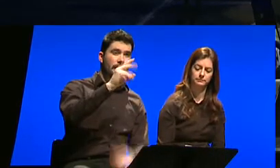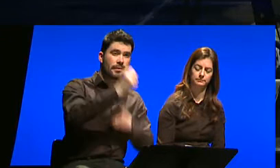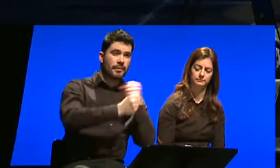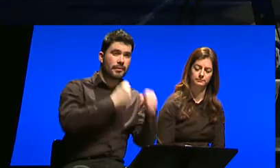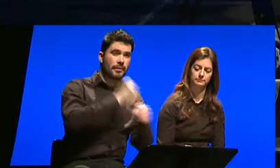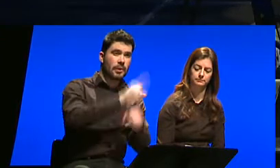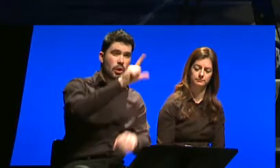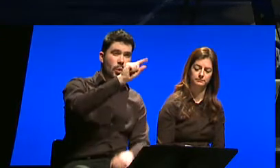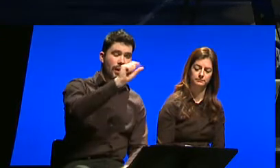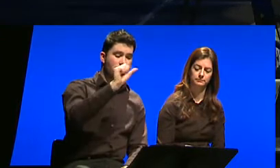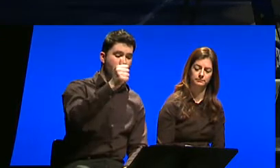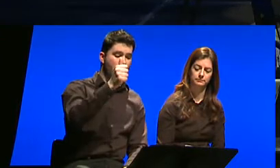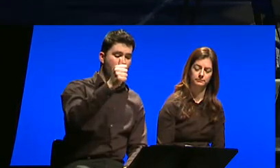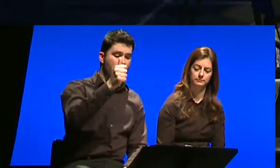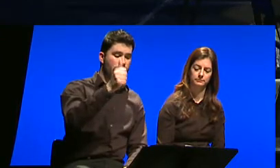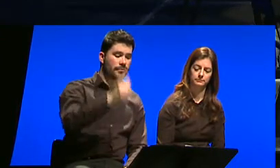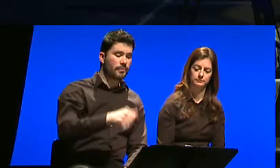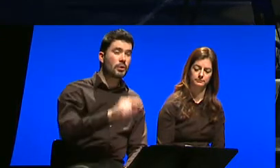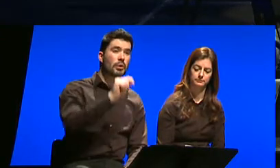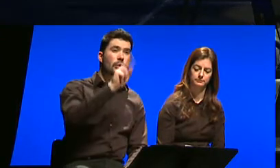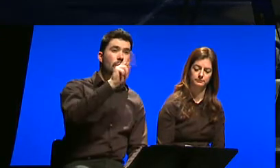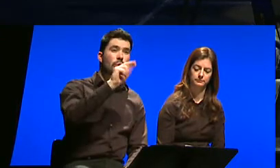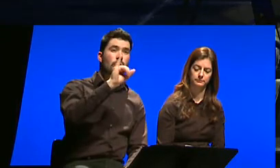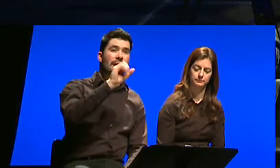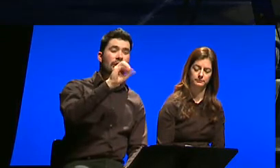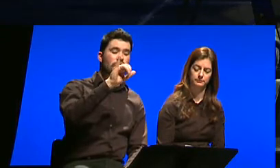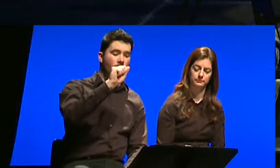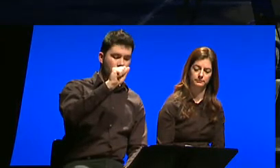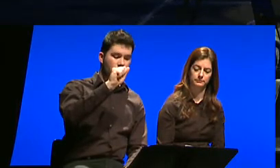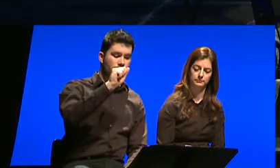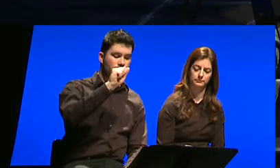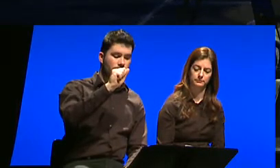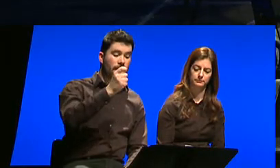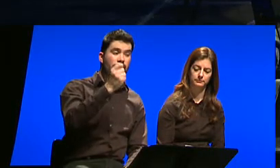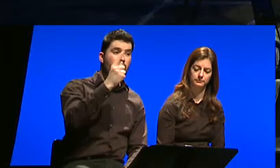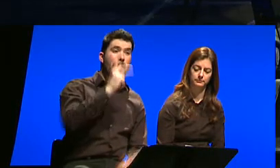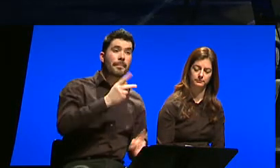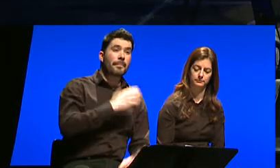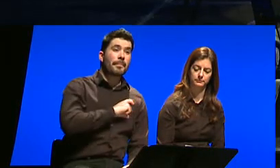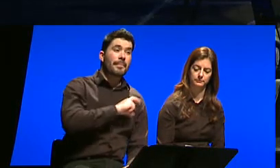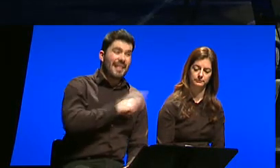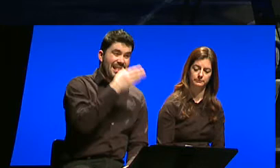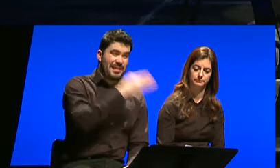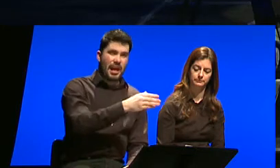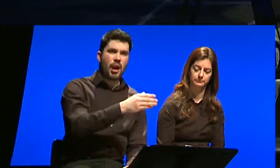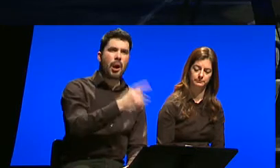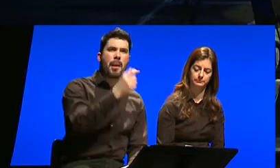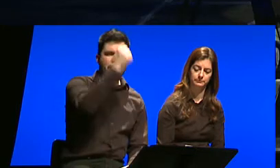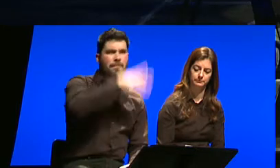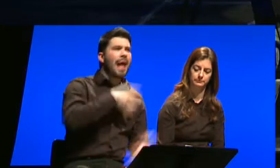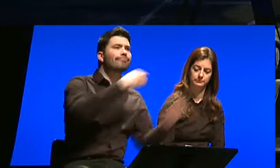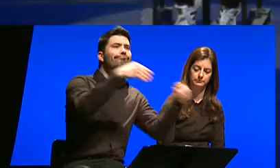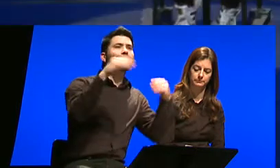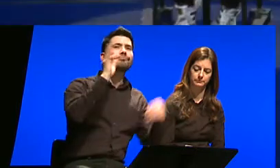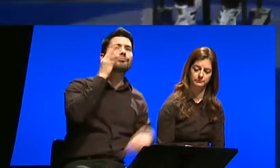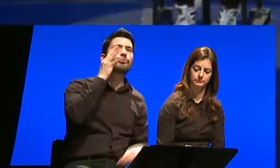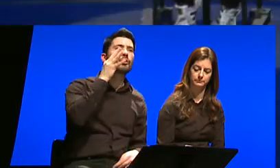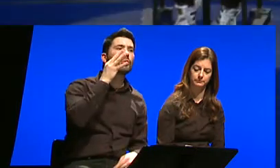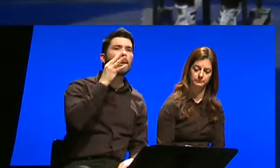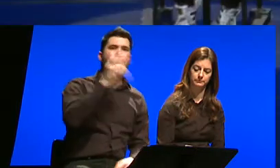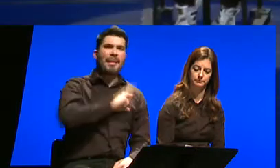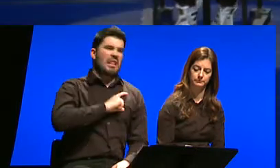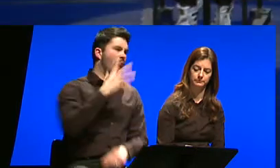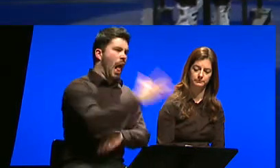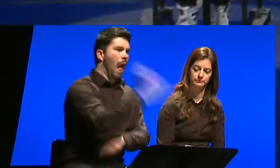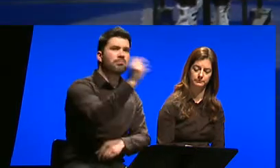2010. December 17, 2010. Sidi Bouzid, Tunisia. Police in Tunisia confiscate the streetcar of Mohamed Bouhazizi, a young fruit seller